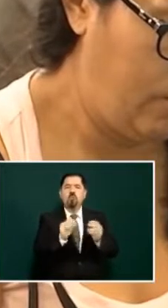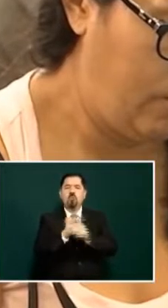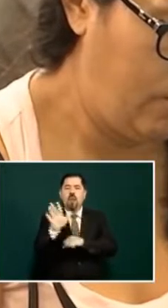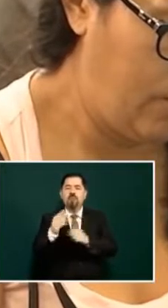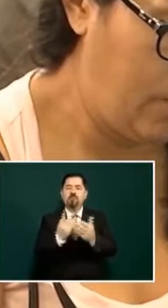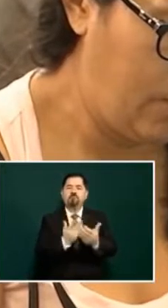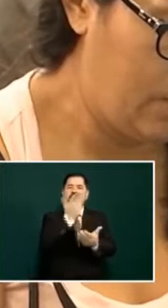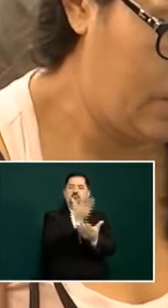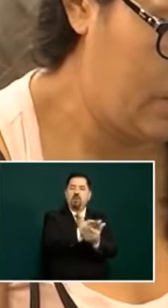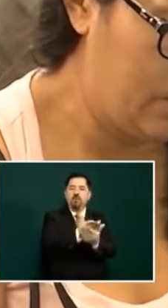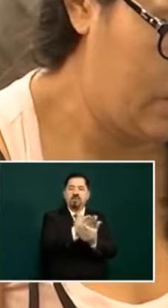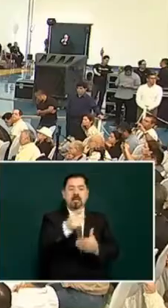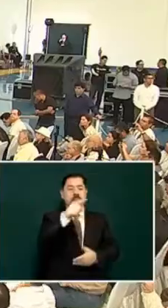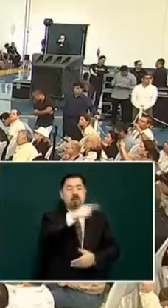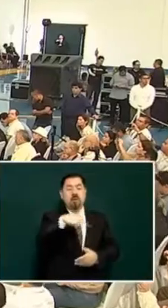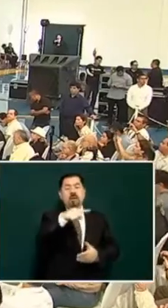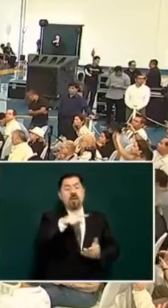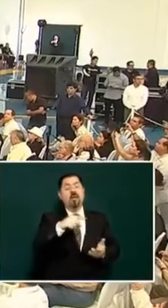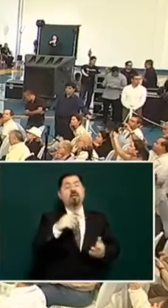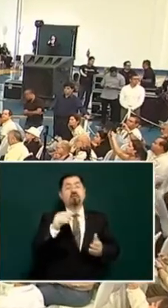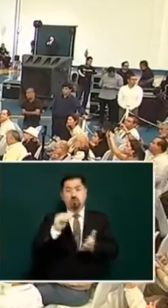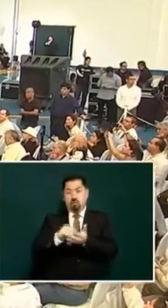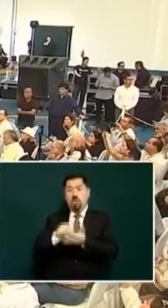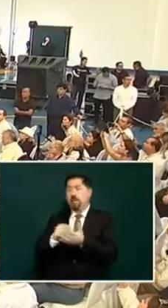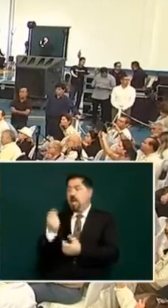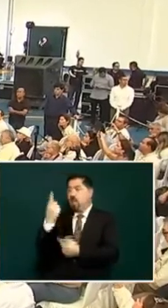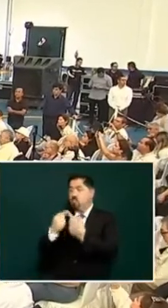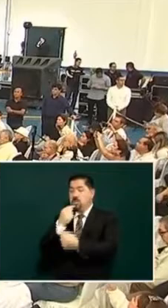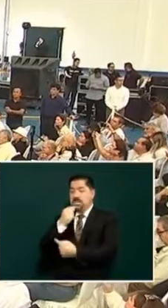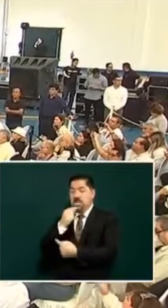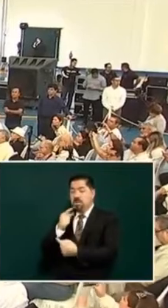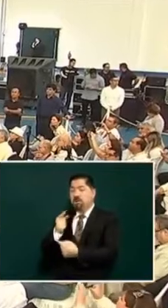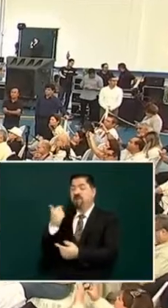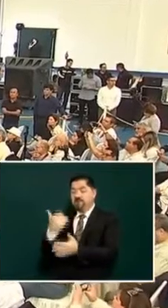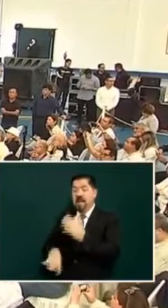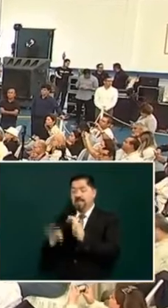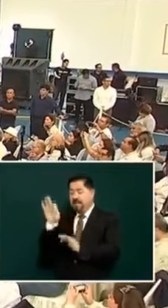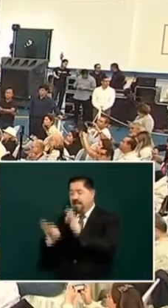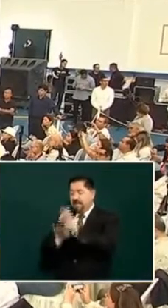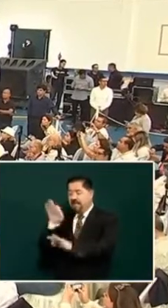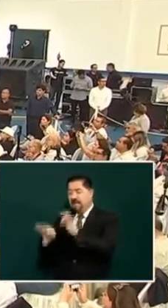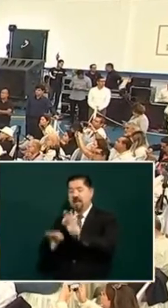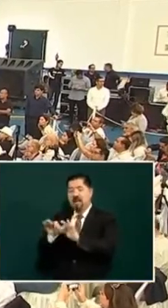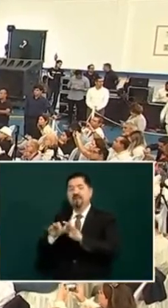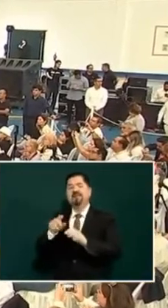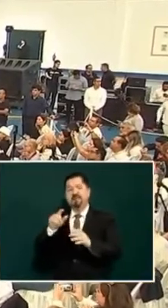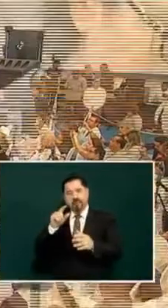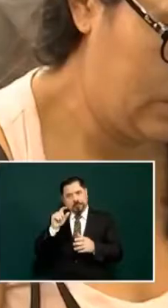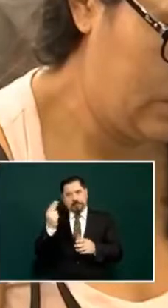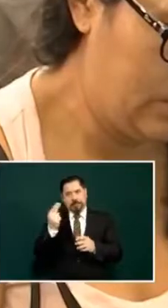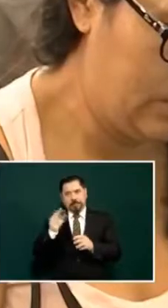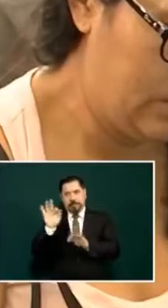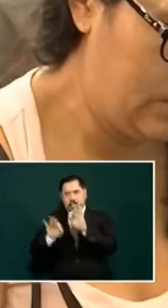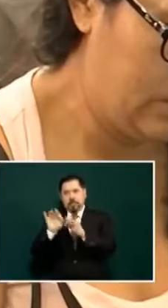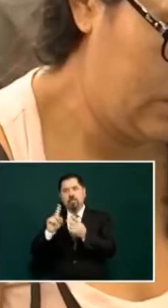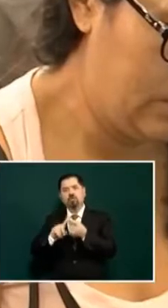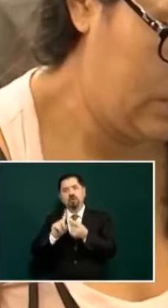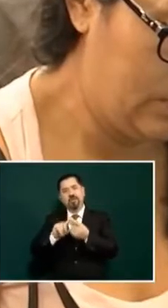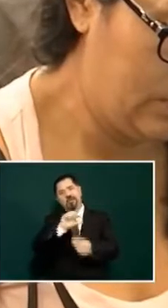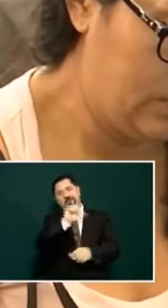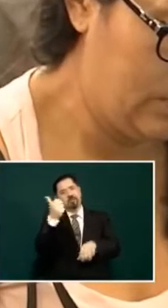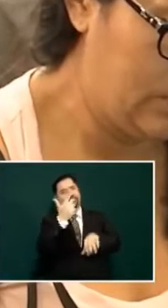matters of attention that some still need medical attention not just here but outside